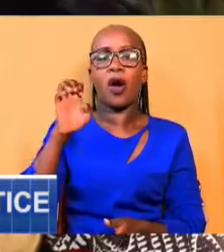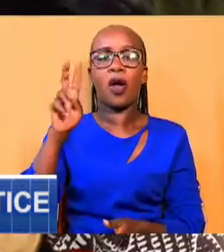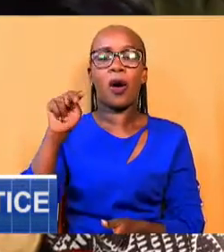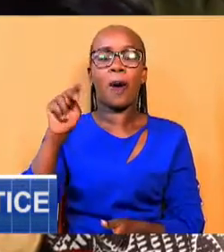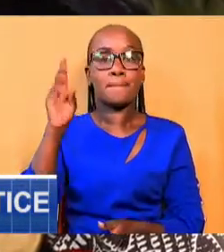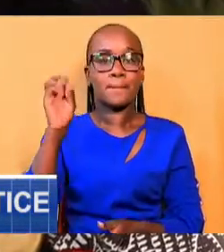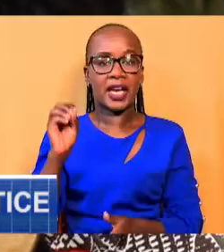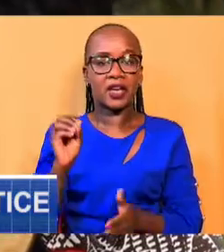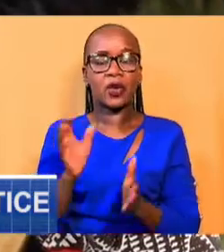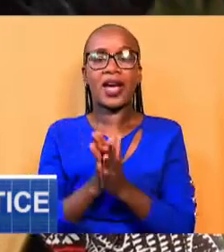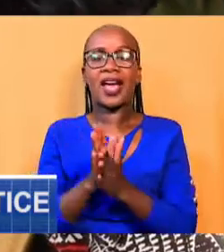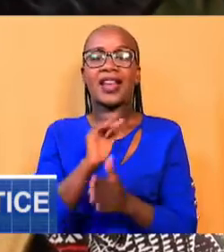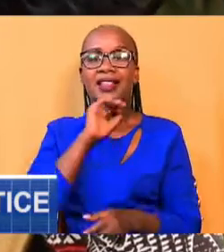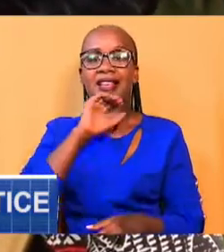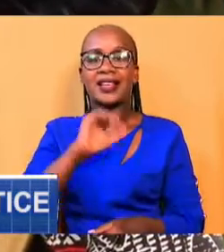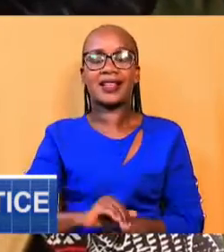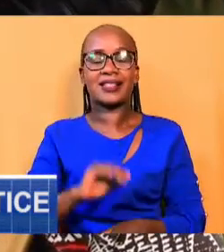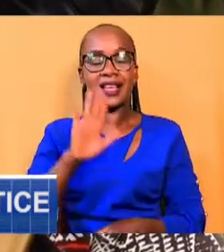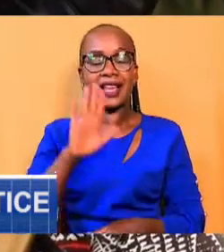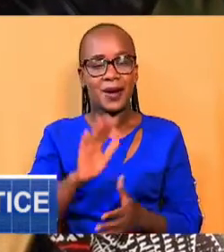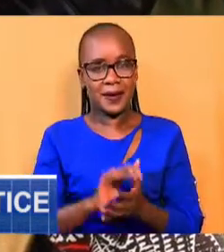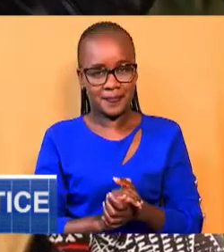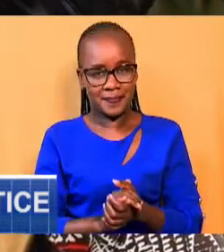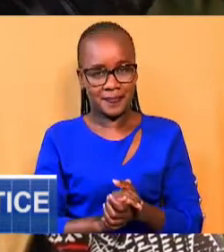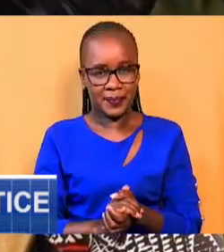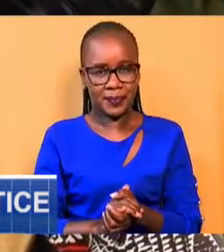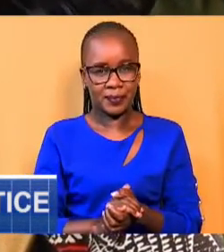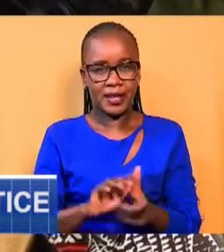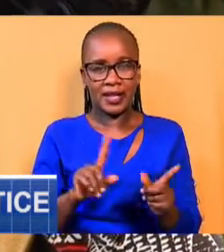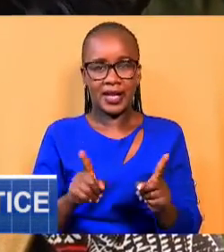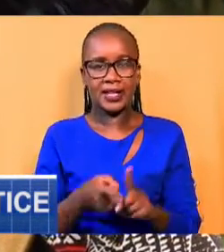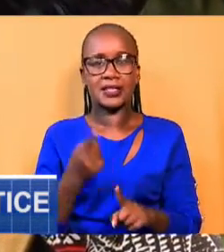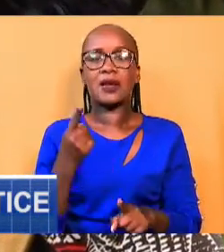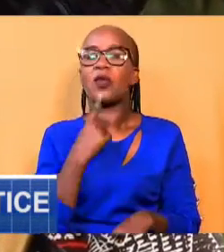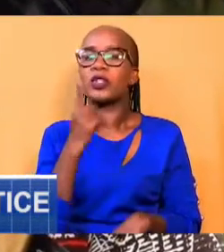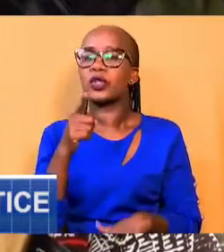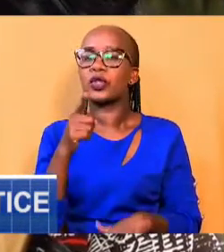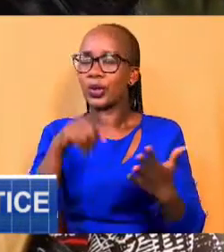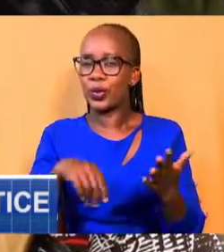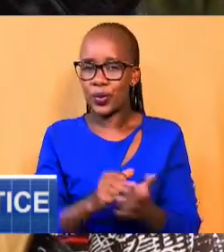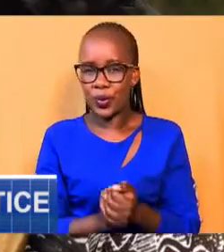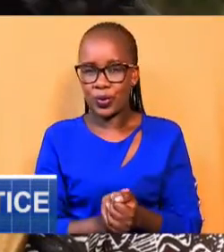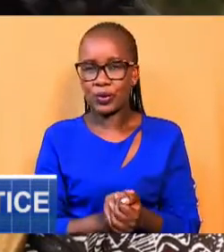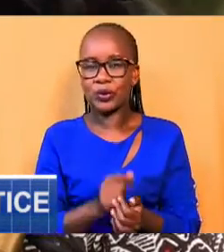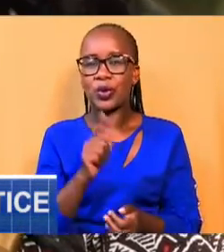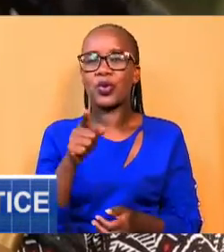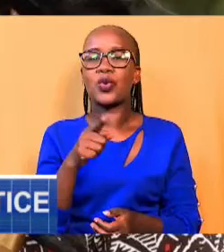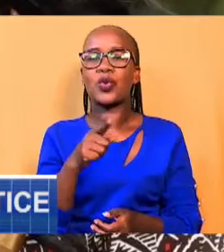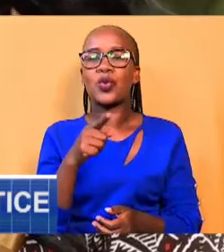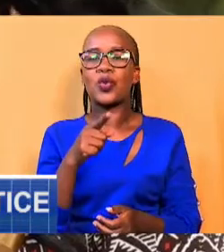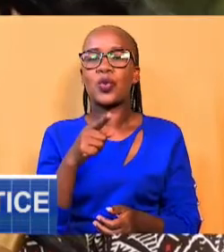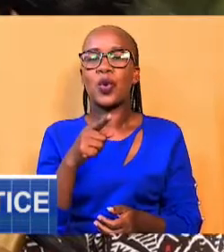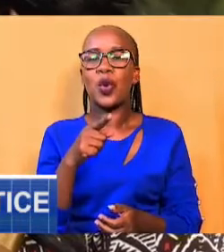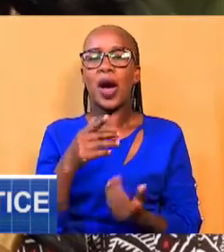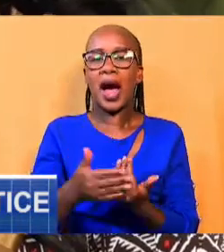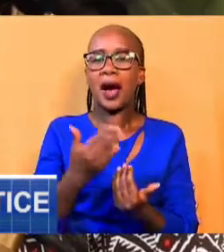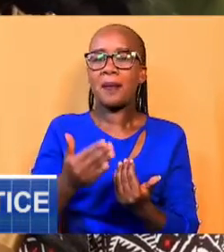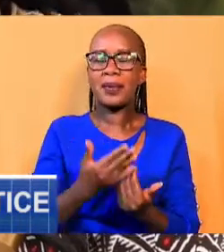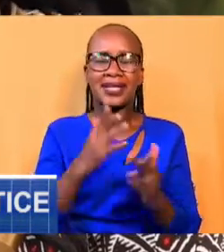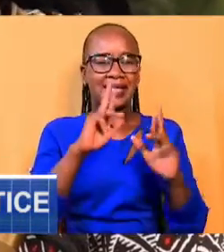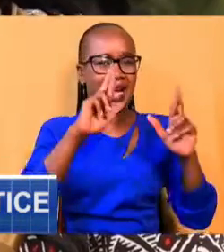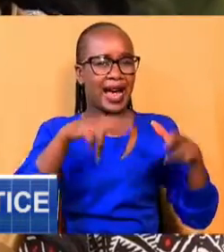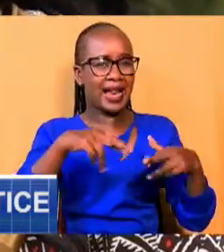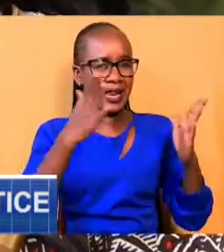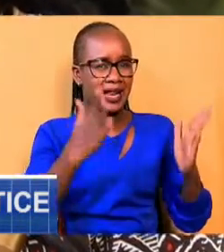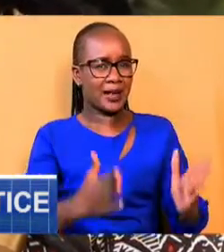Hassan. She was actually chased away. She was chased away and she was told, "You're the one who is breeding a rapist